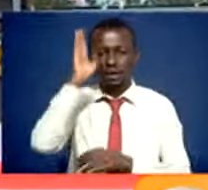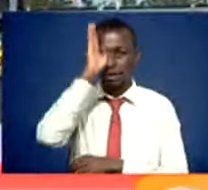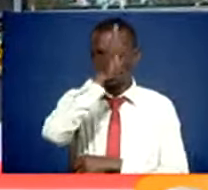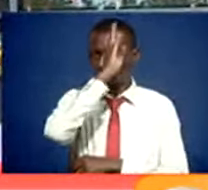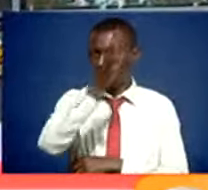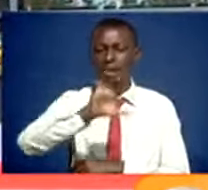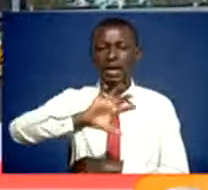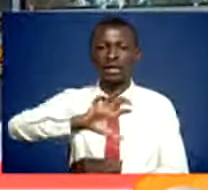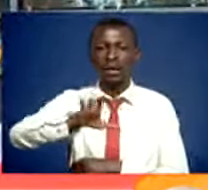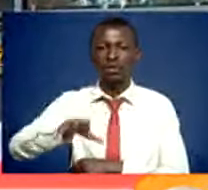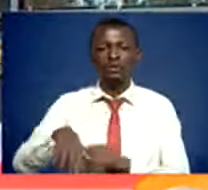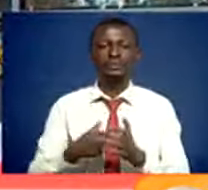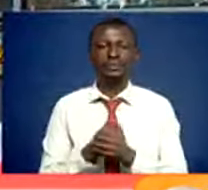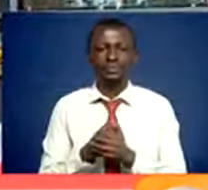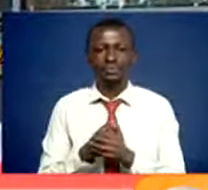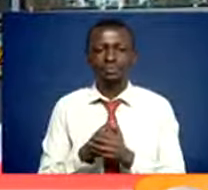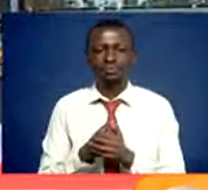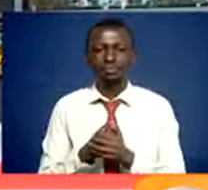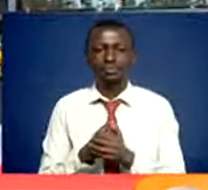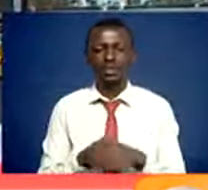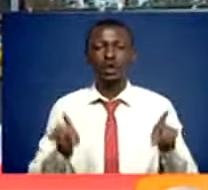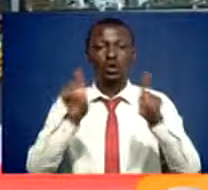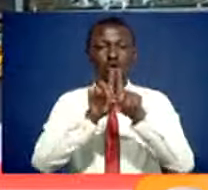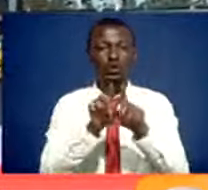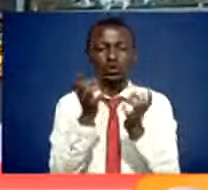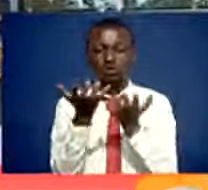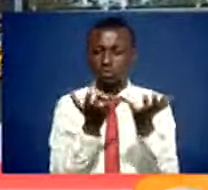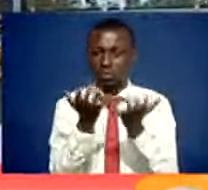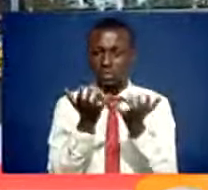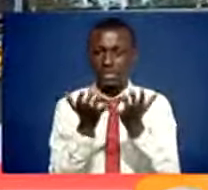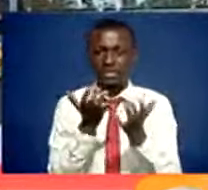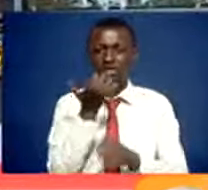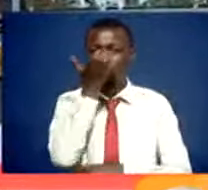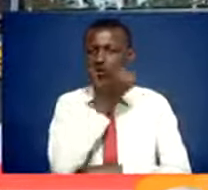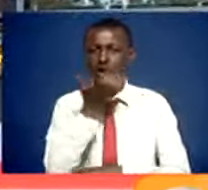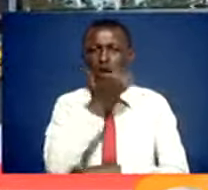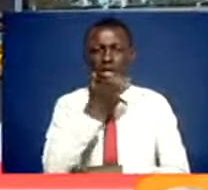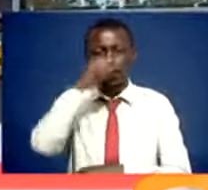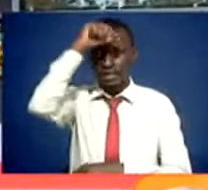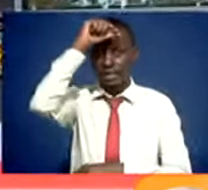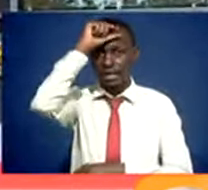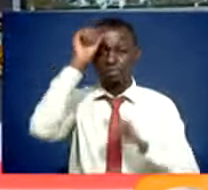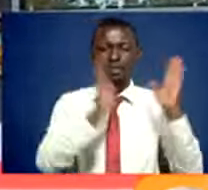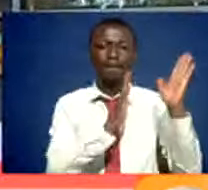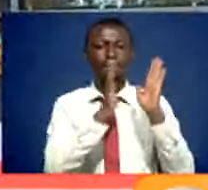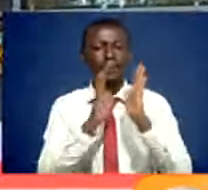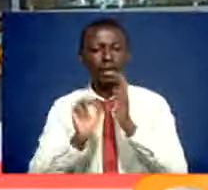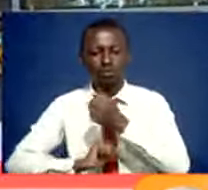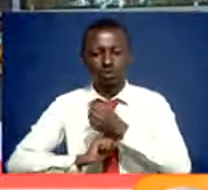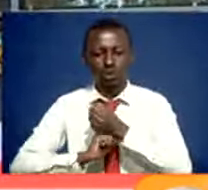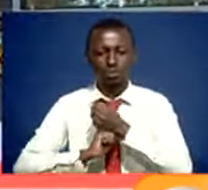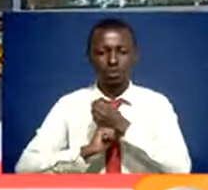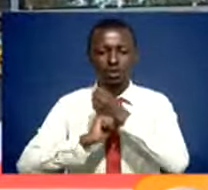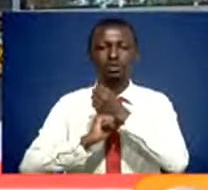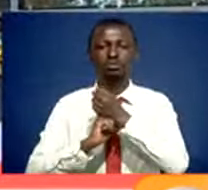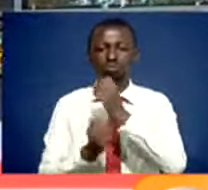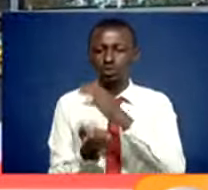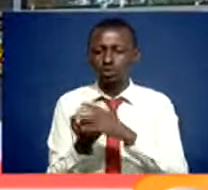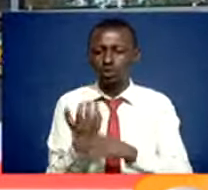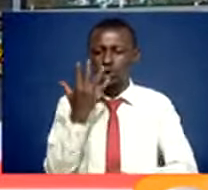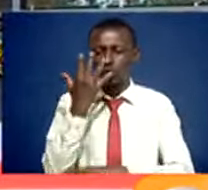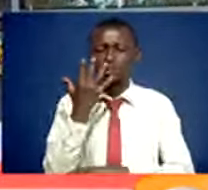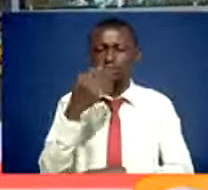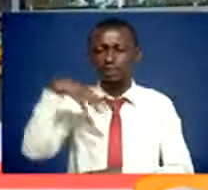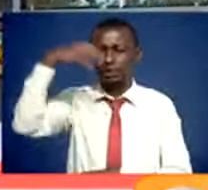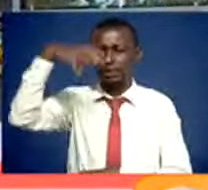In the edible oils value chain, the government's plan involves boosting the production of sunflower, palm